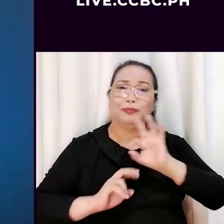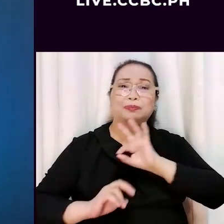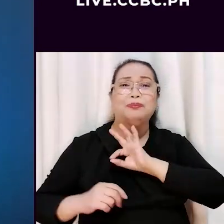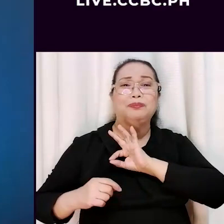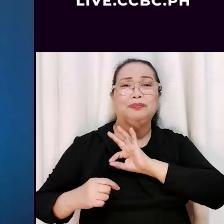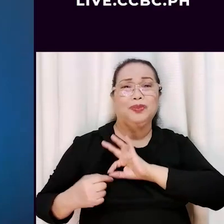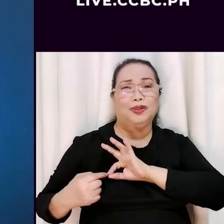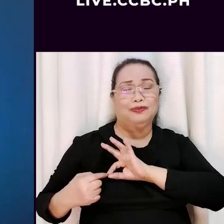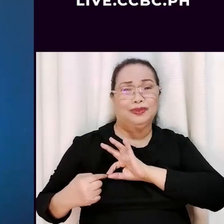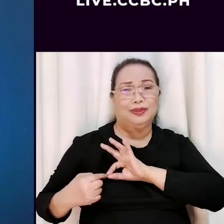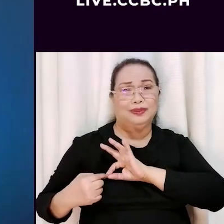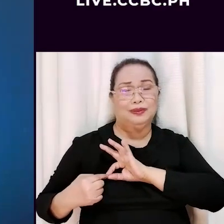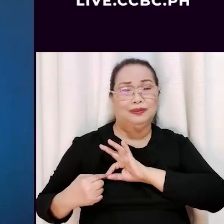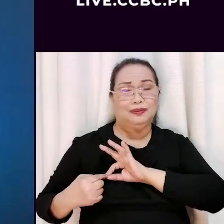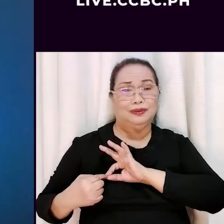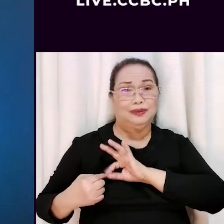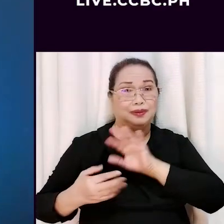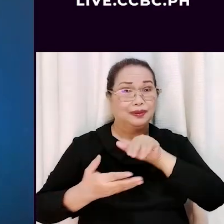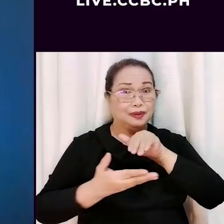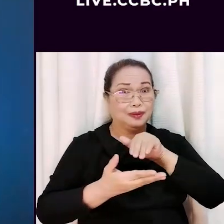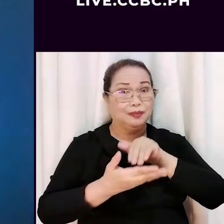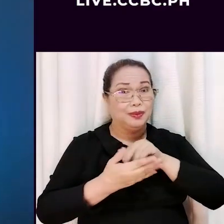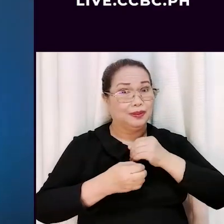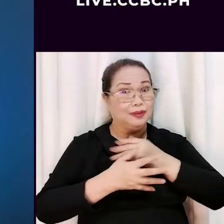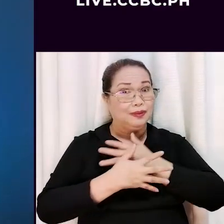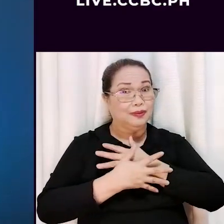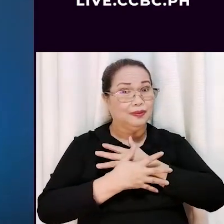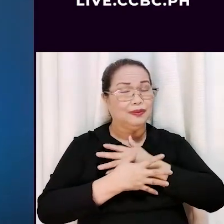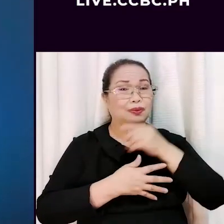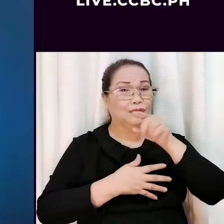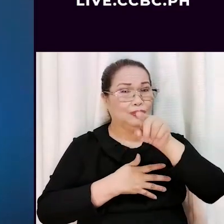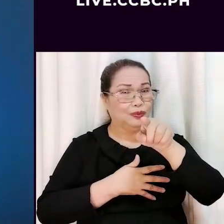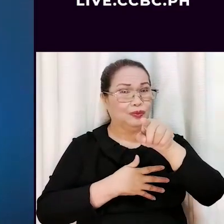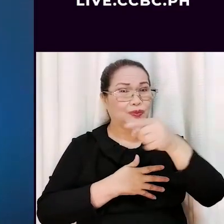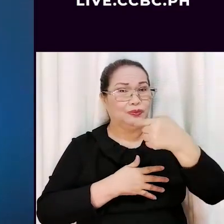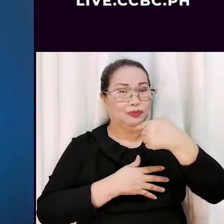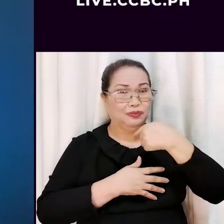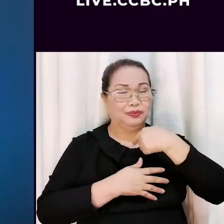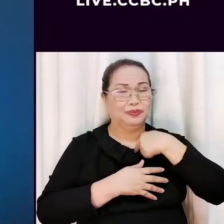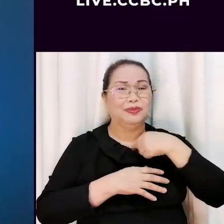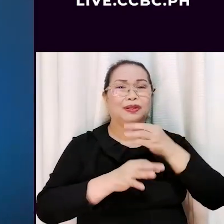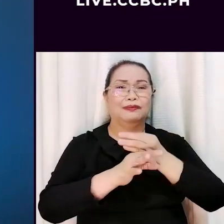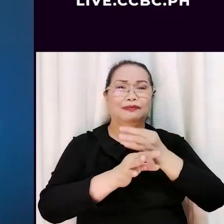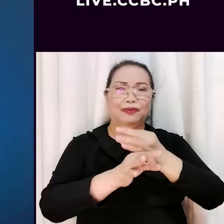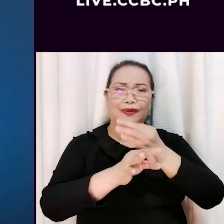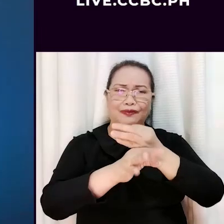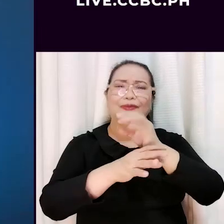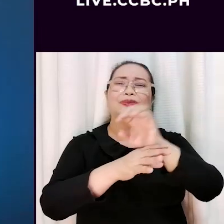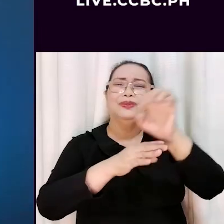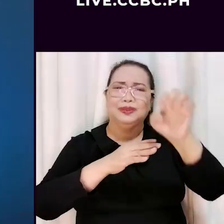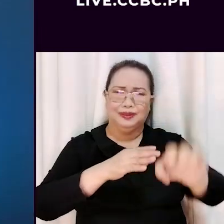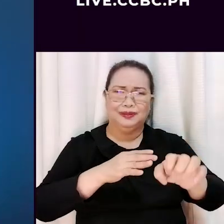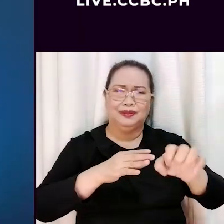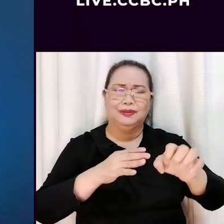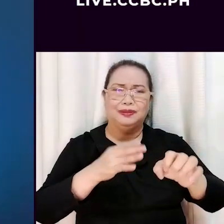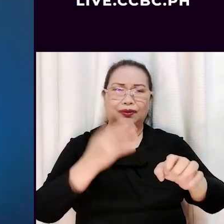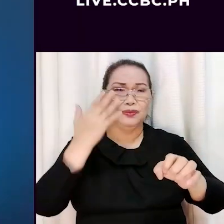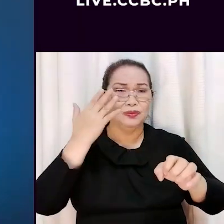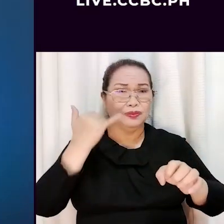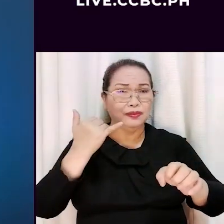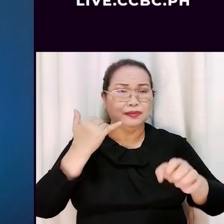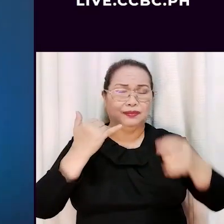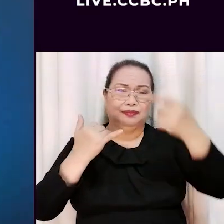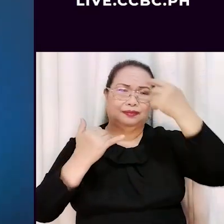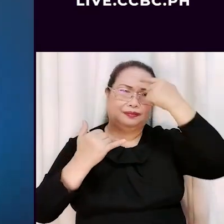So amidst affliction, we are to emerge faithful to the end. Why?